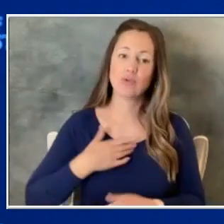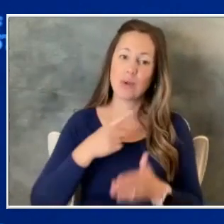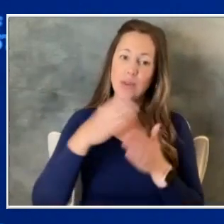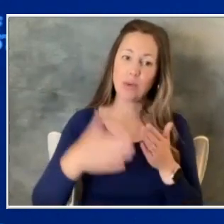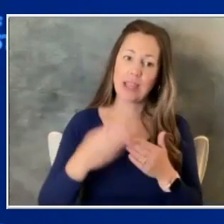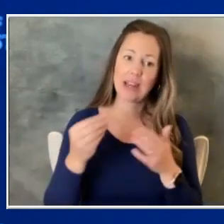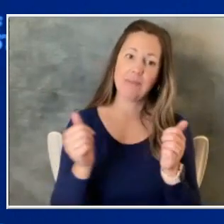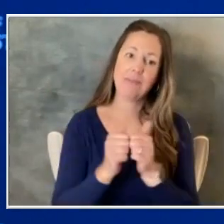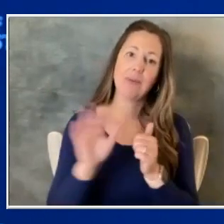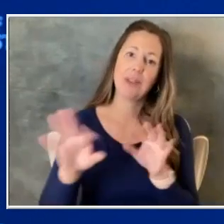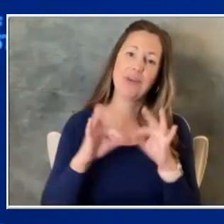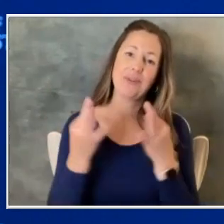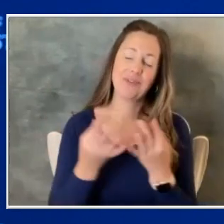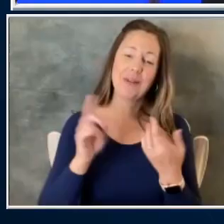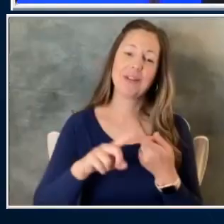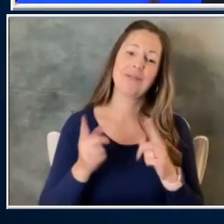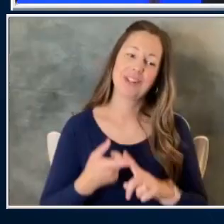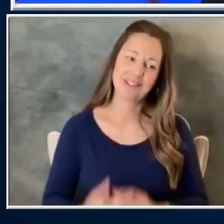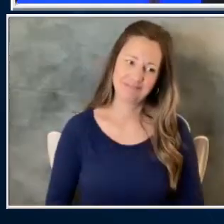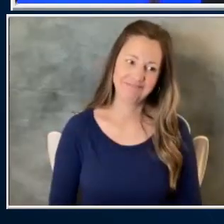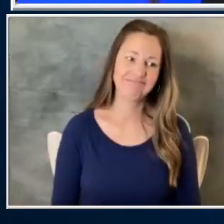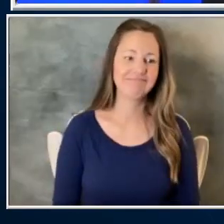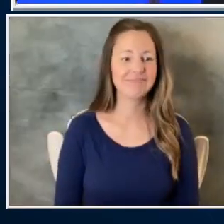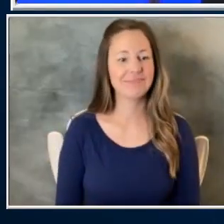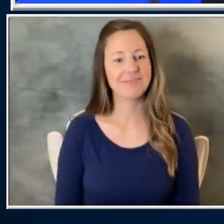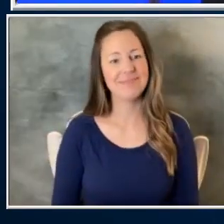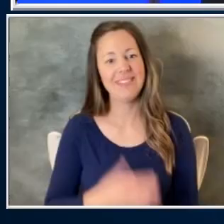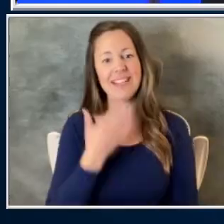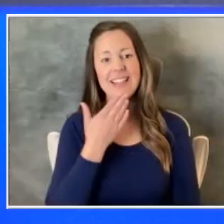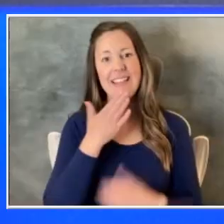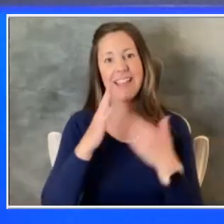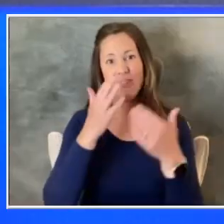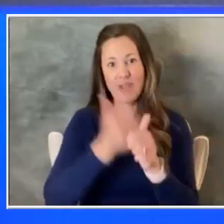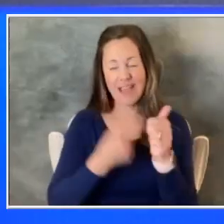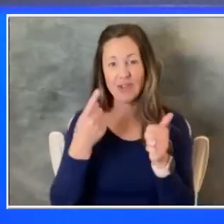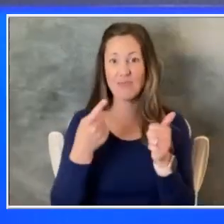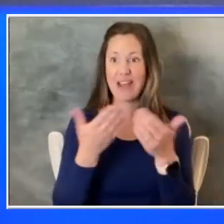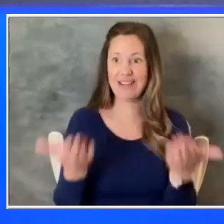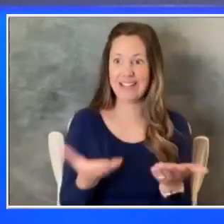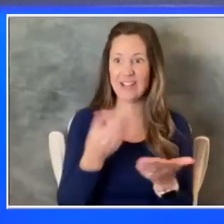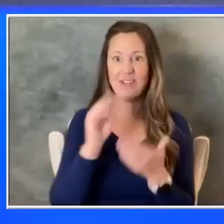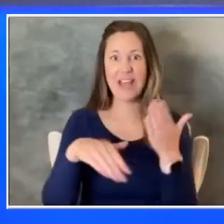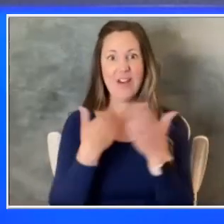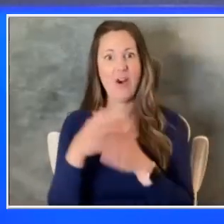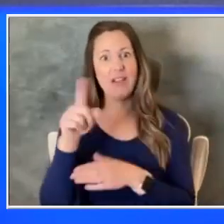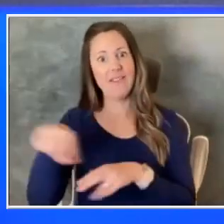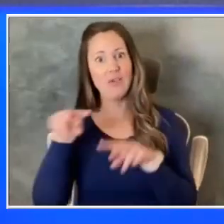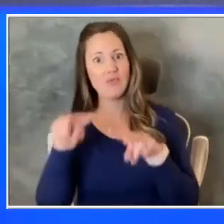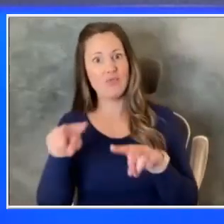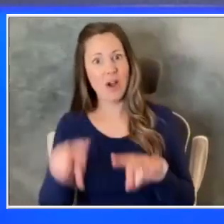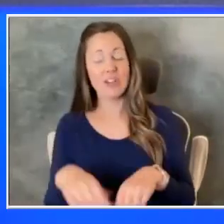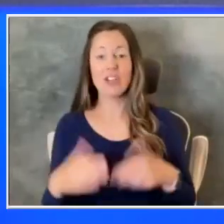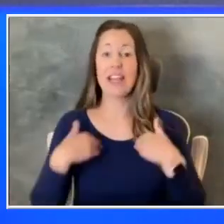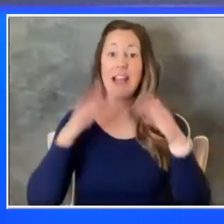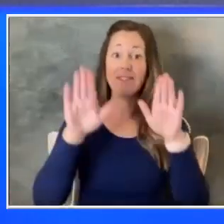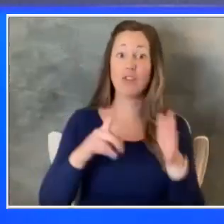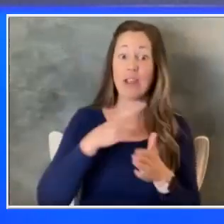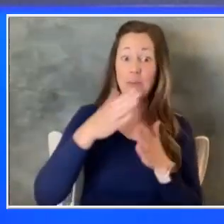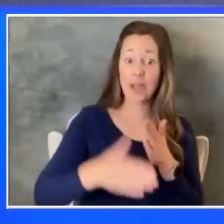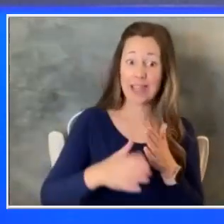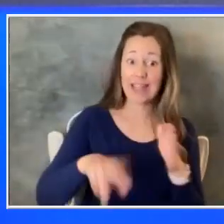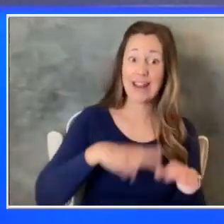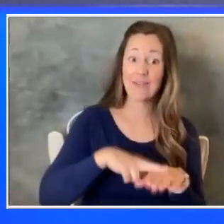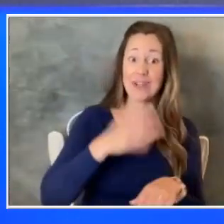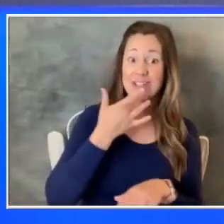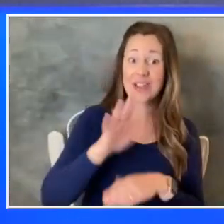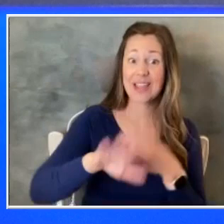with your family and friends. Thanks to all of our guests today, and of course, thanks to our viewers for being with us. Have a great weekend. And of course, good luck to